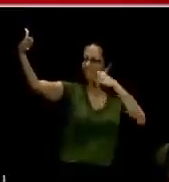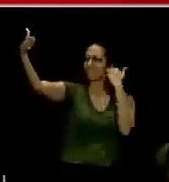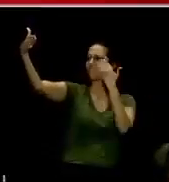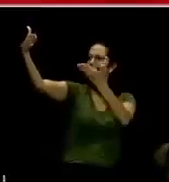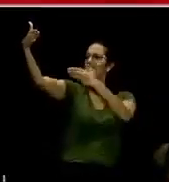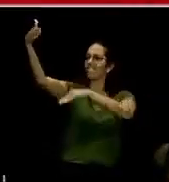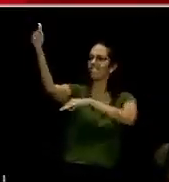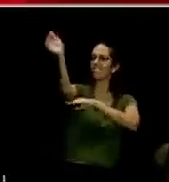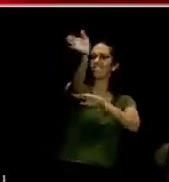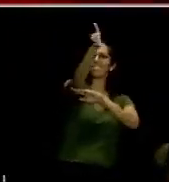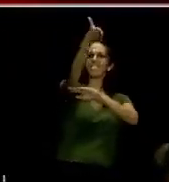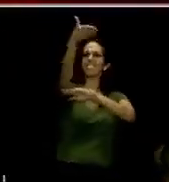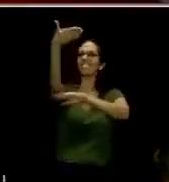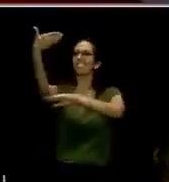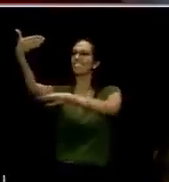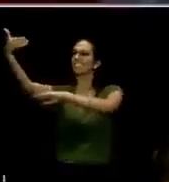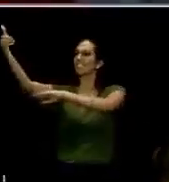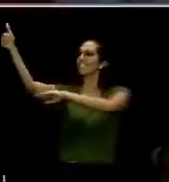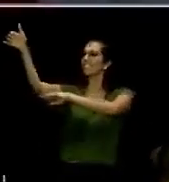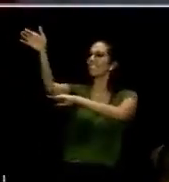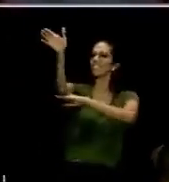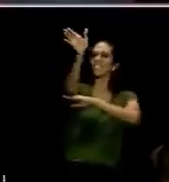was still